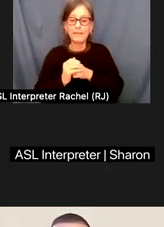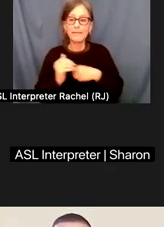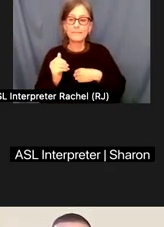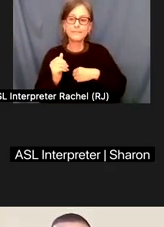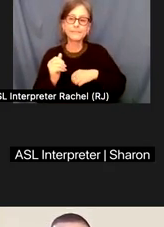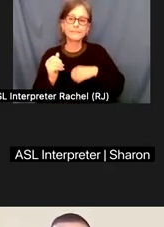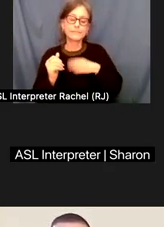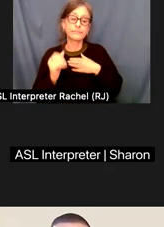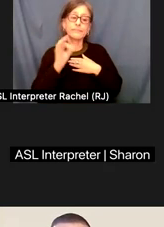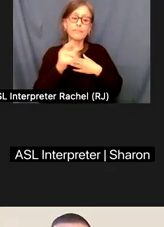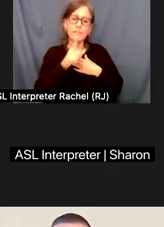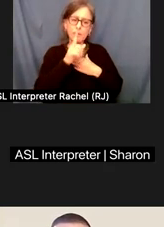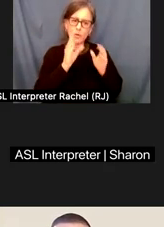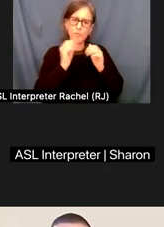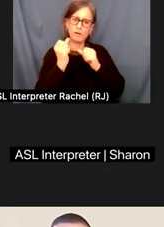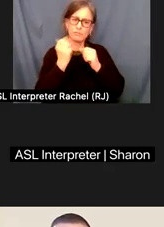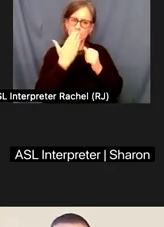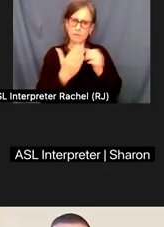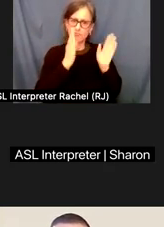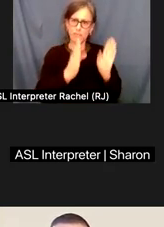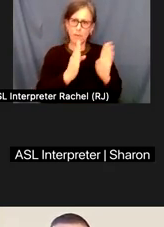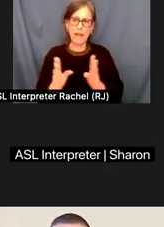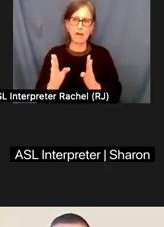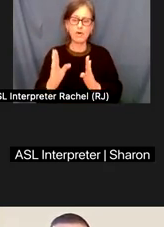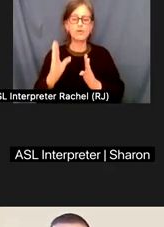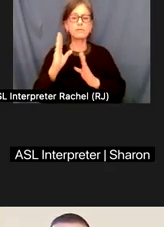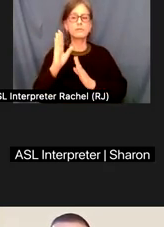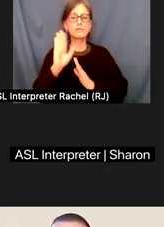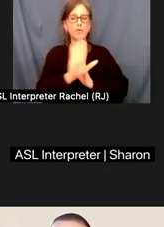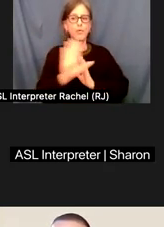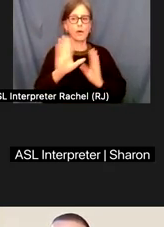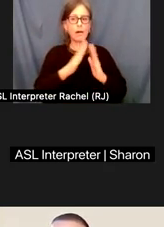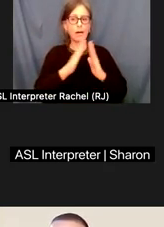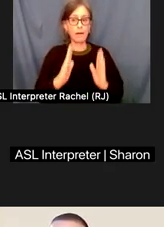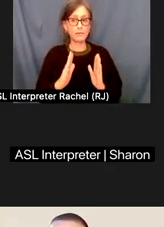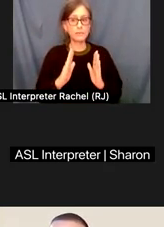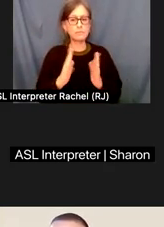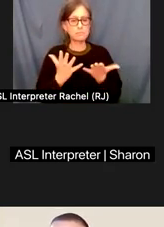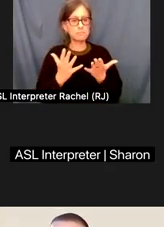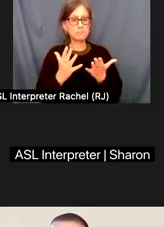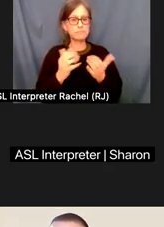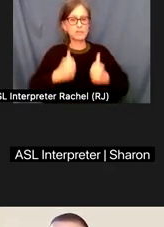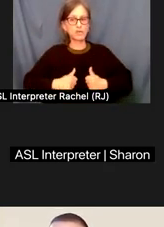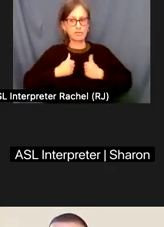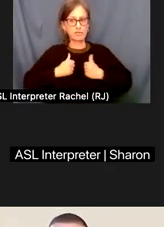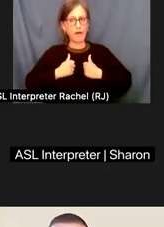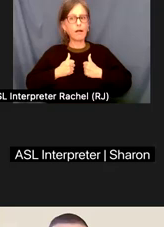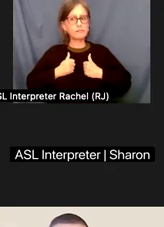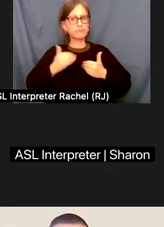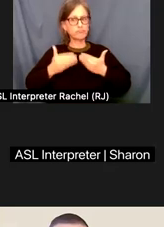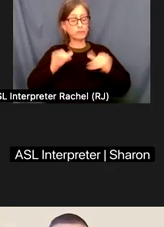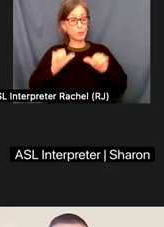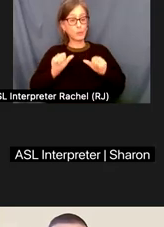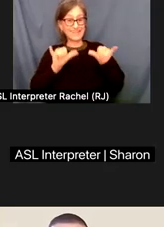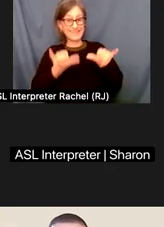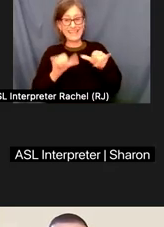you're well prepared and your house is you know, made it through the earthquake where you can stay there, even